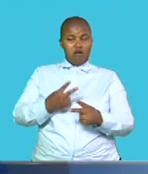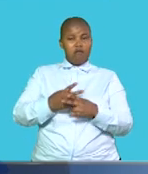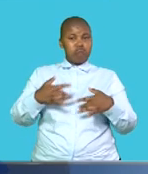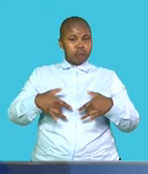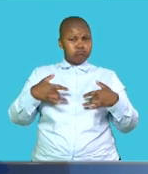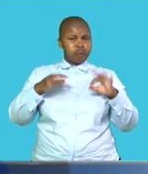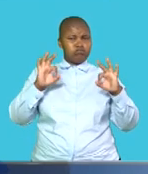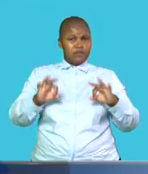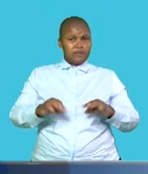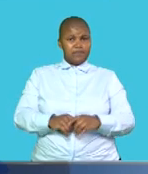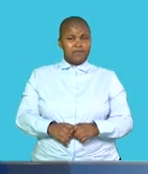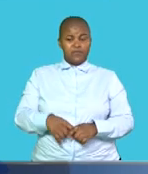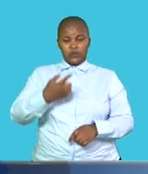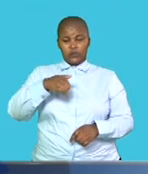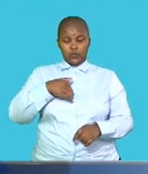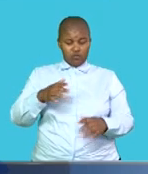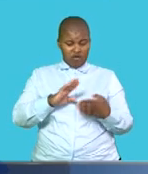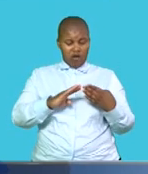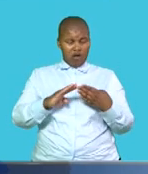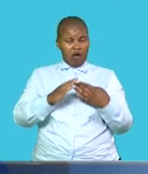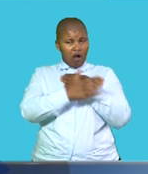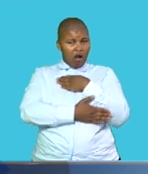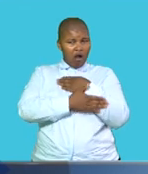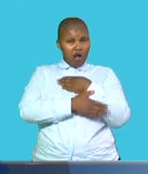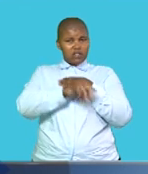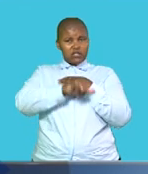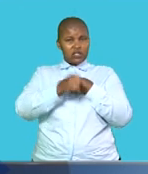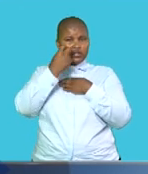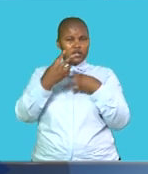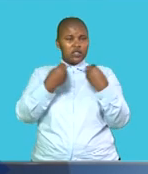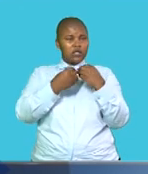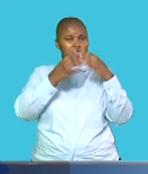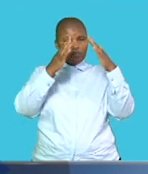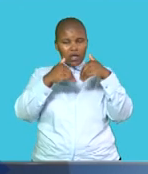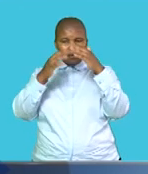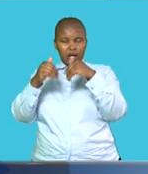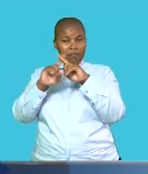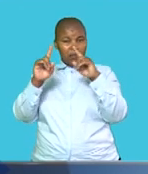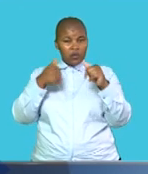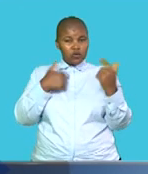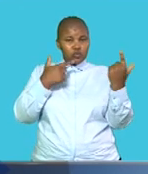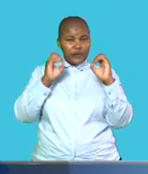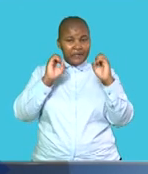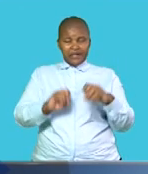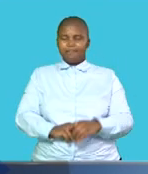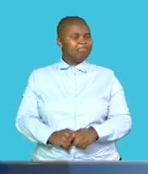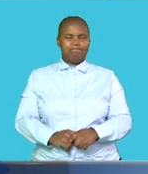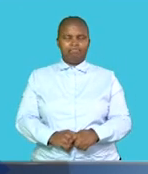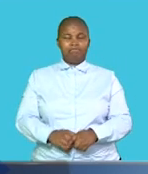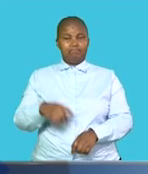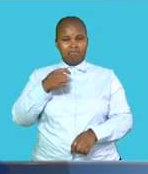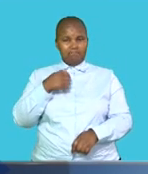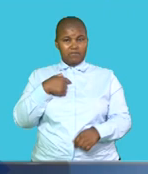in the country and see that everything is falling apart and not do anything about it. I'm looking at this as a